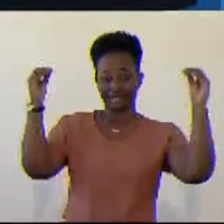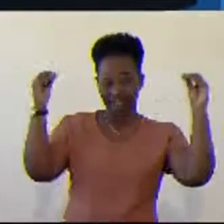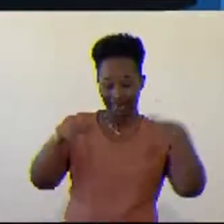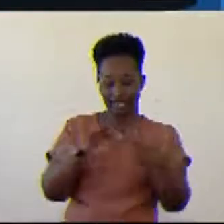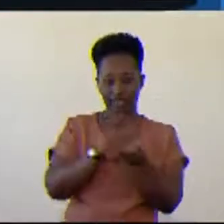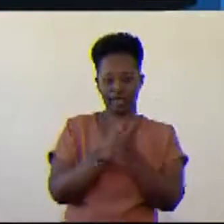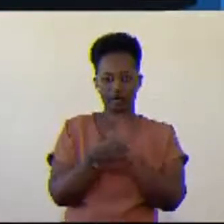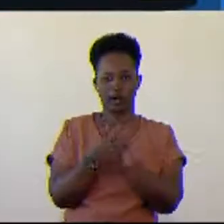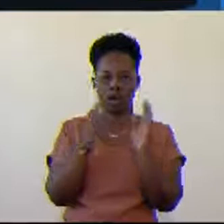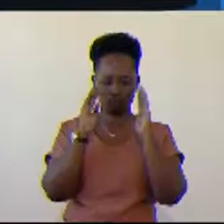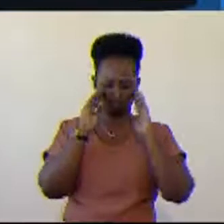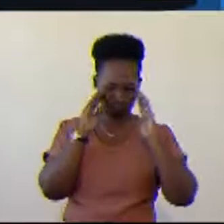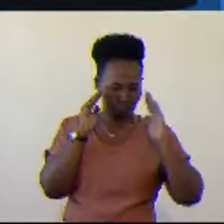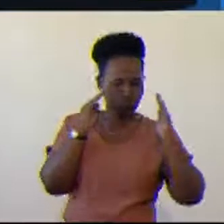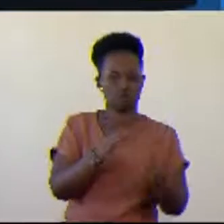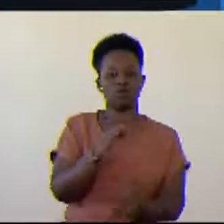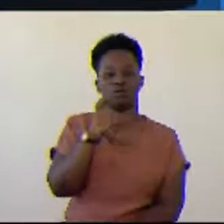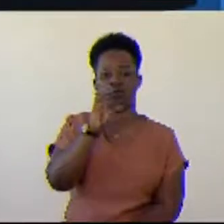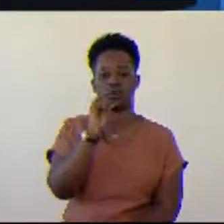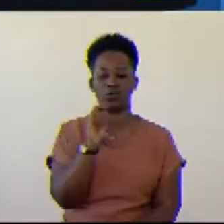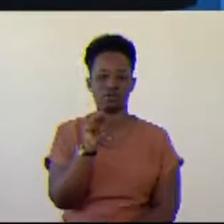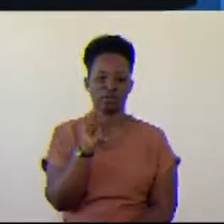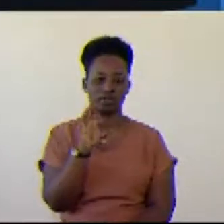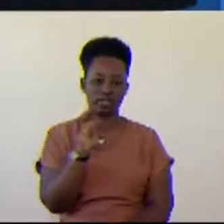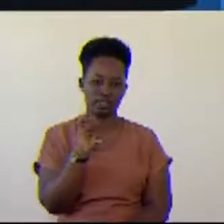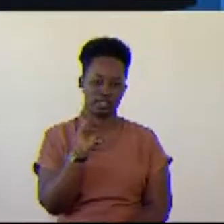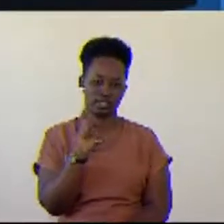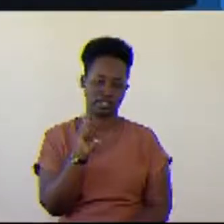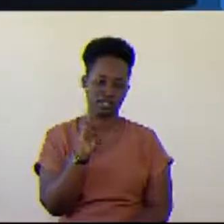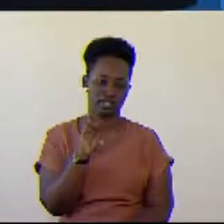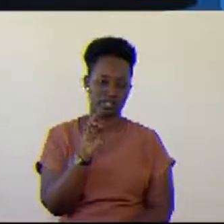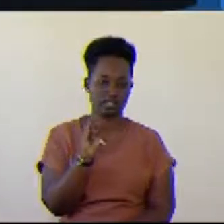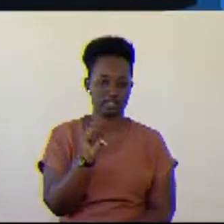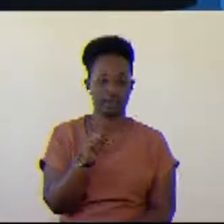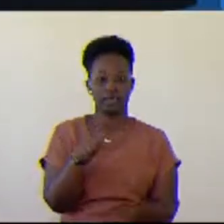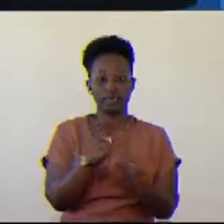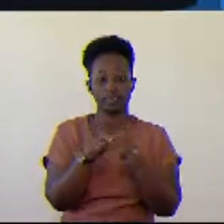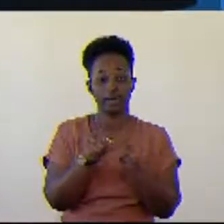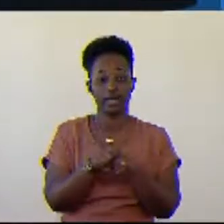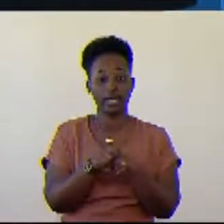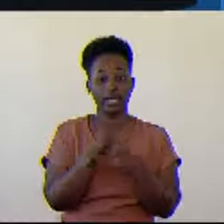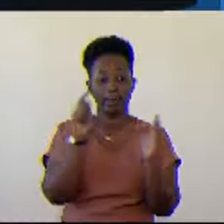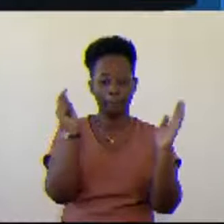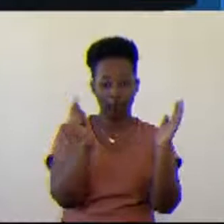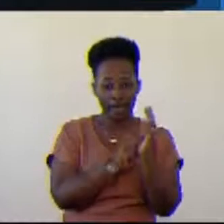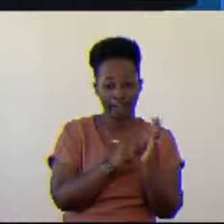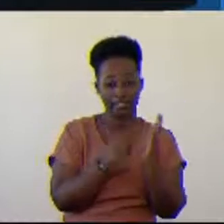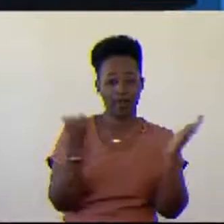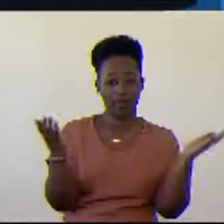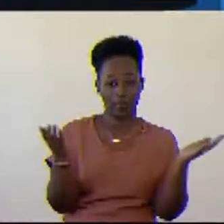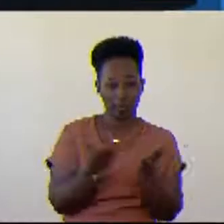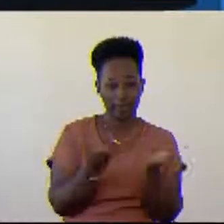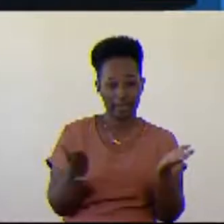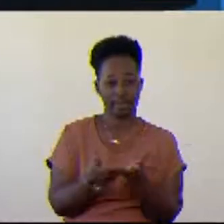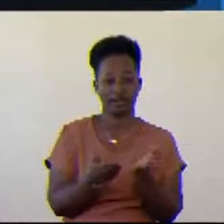concentrated. That's what we call center of gravity. It is a point on a body where the total weight of the body appears to be